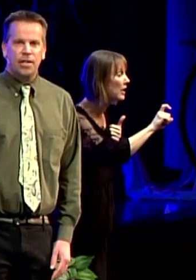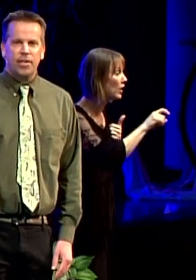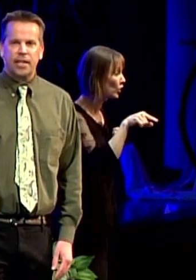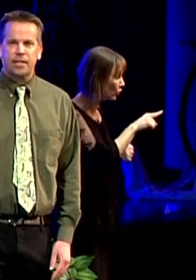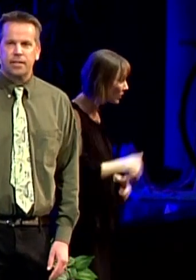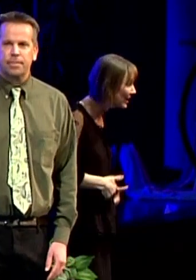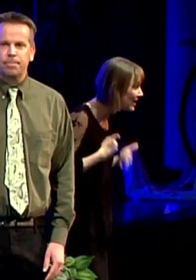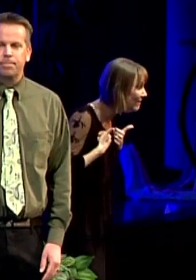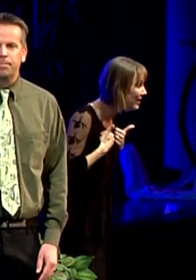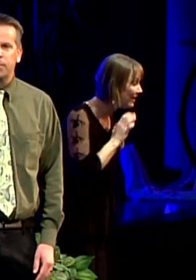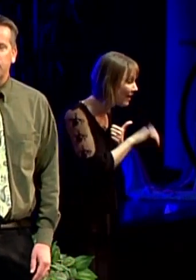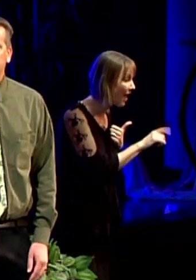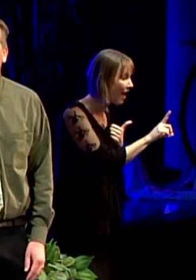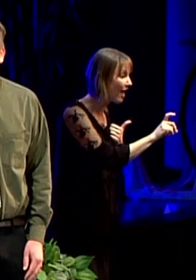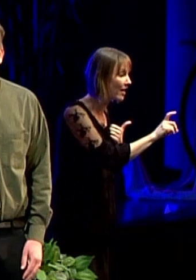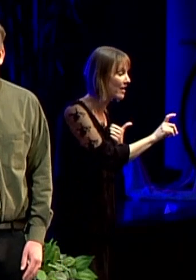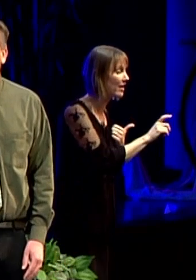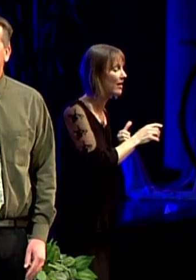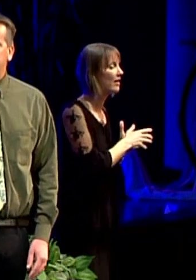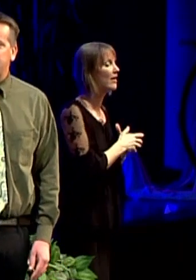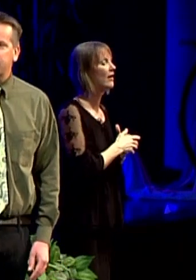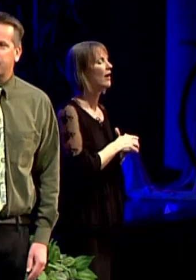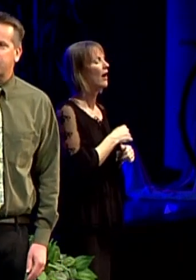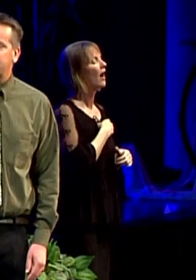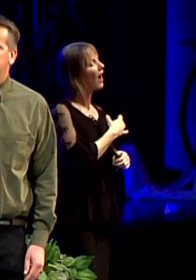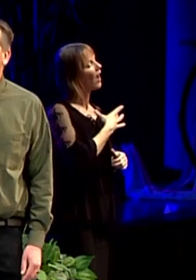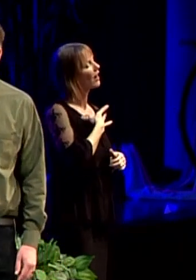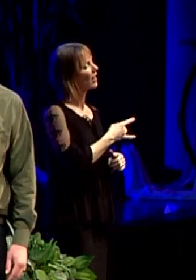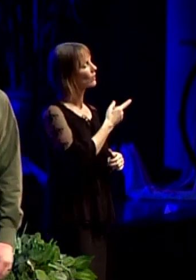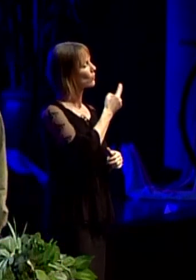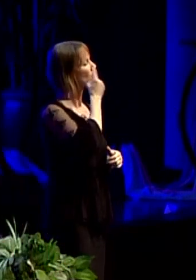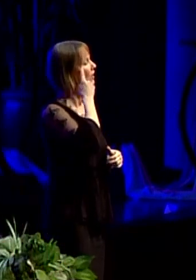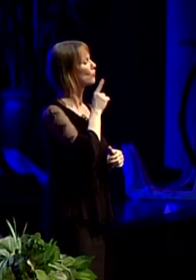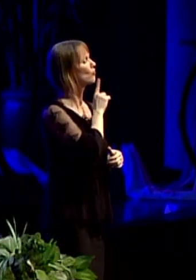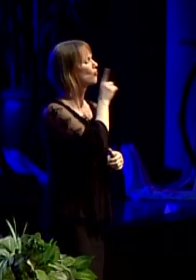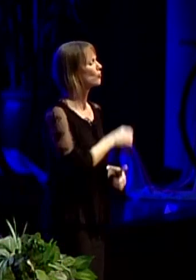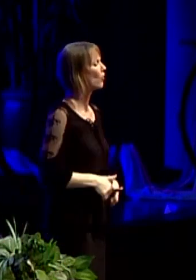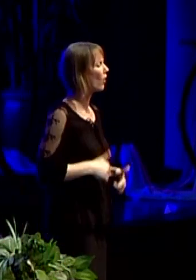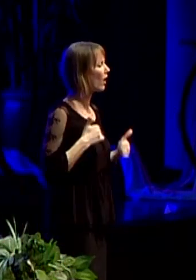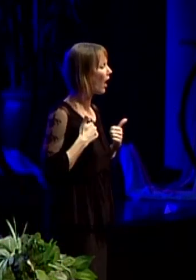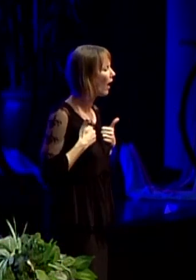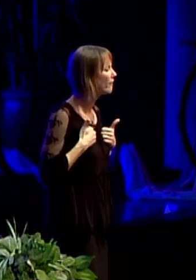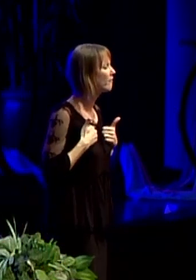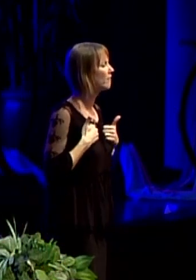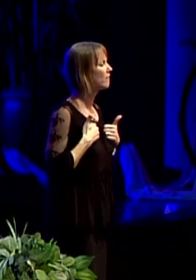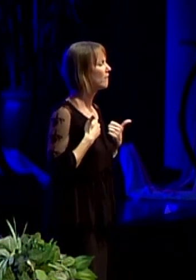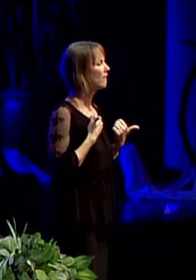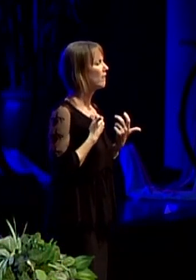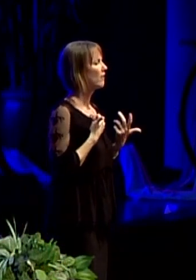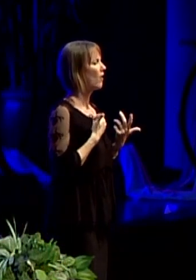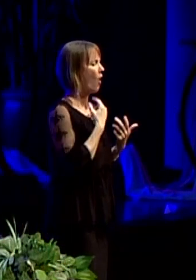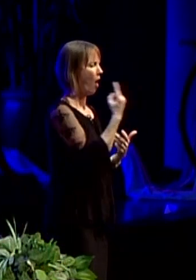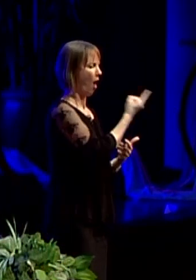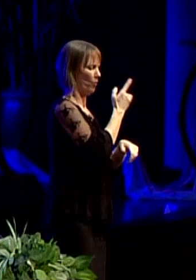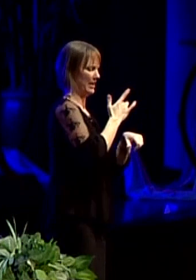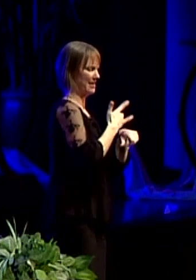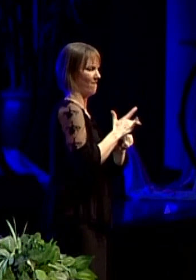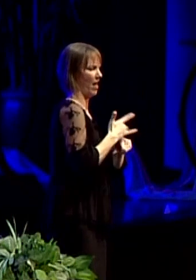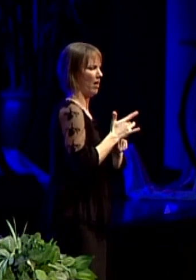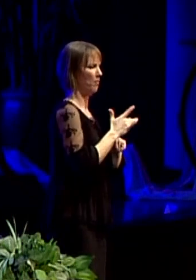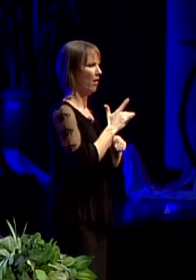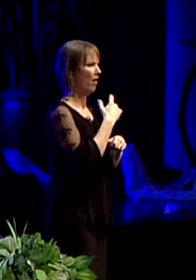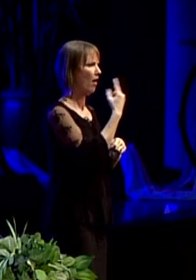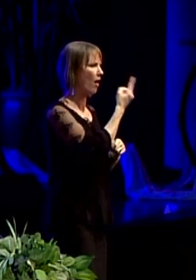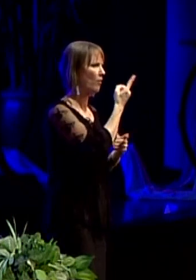Are you living it? I like to think that this true life is something that's ever available, calling us